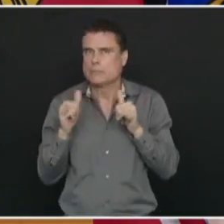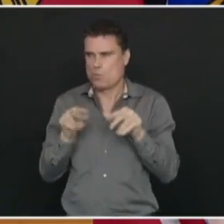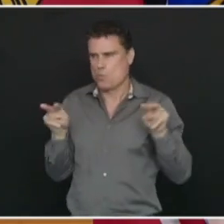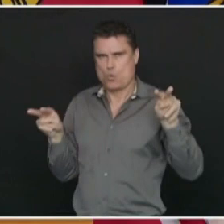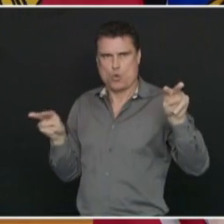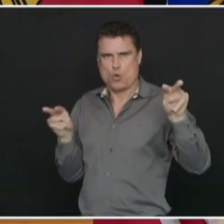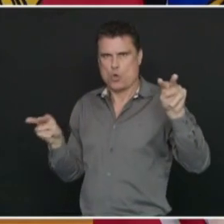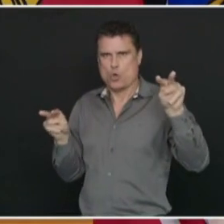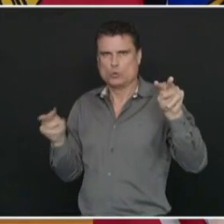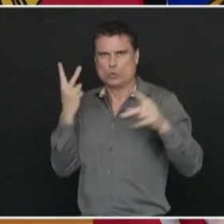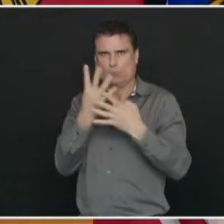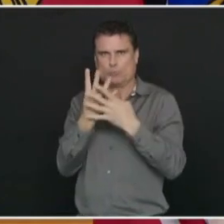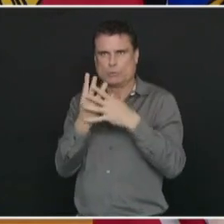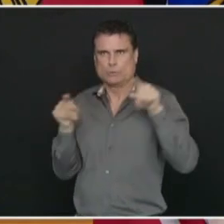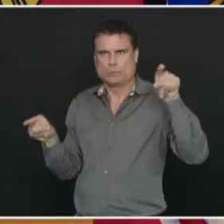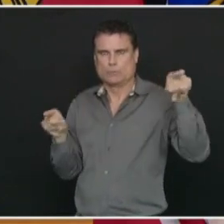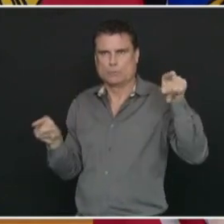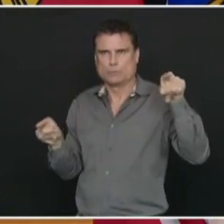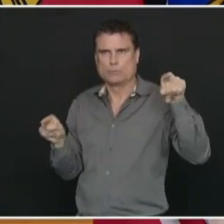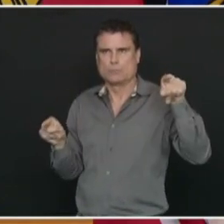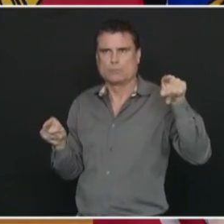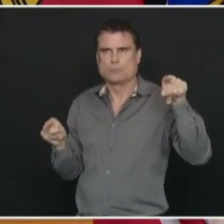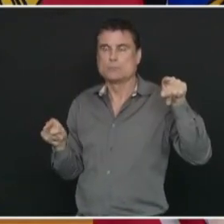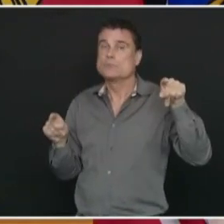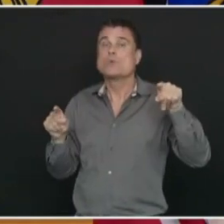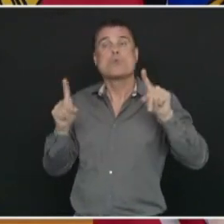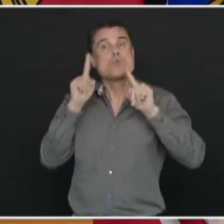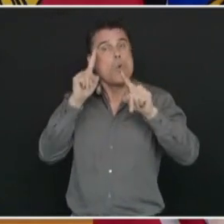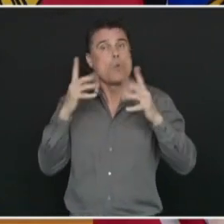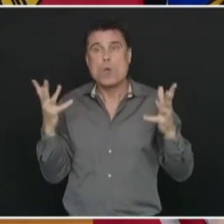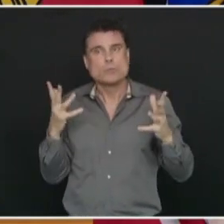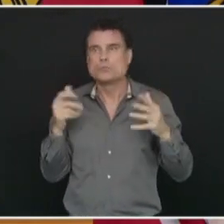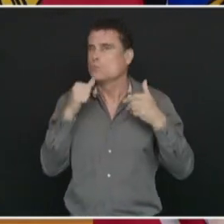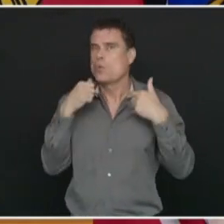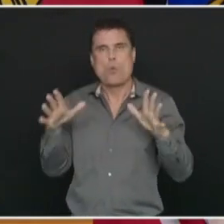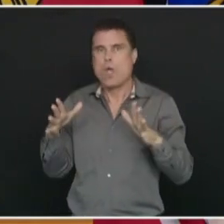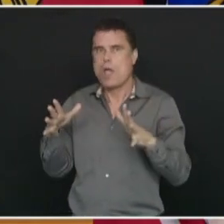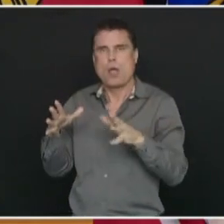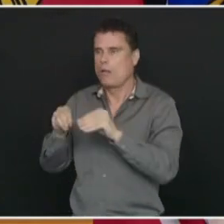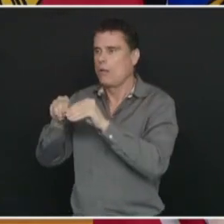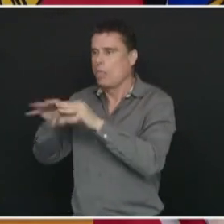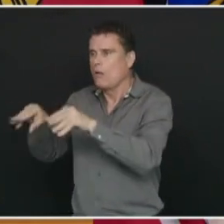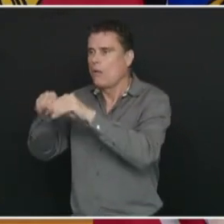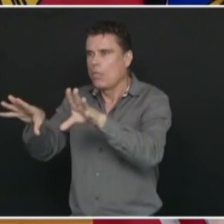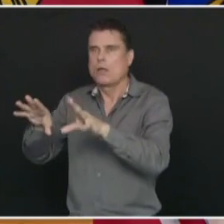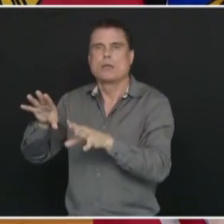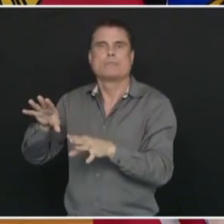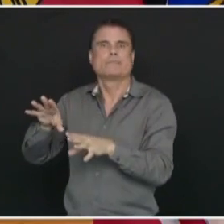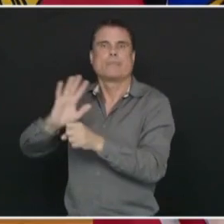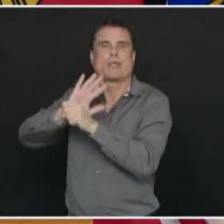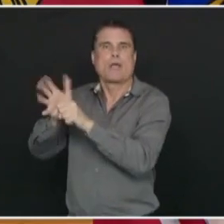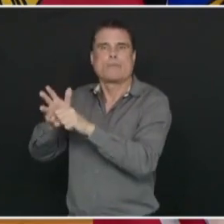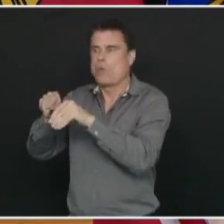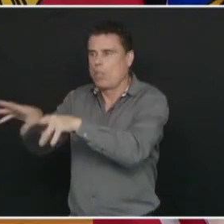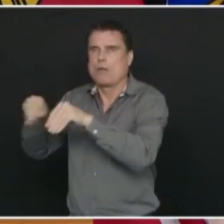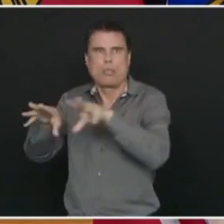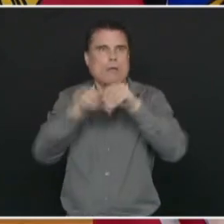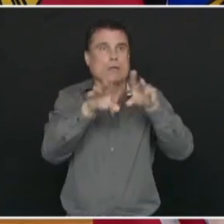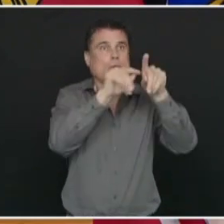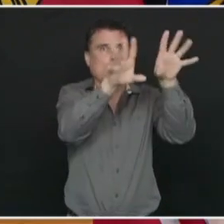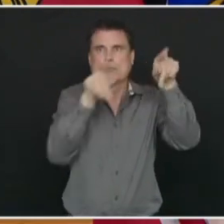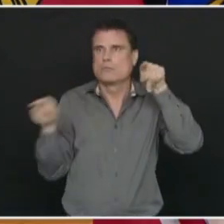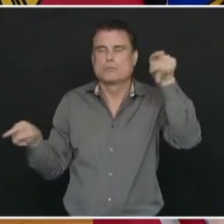we reported, we did get supplies that were needed in over the past week, and we've started some, and this is where I think it's